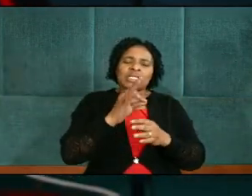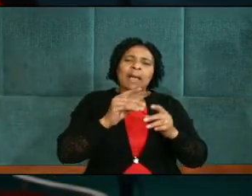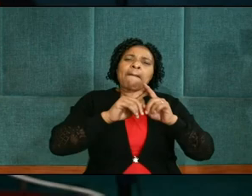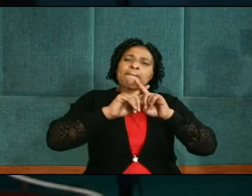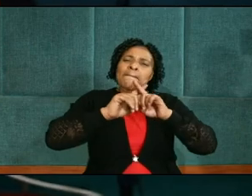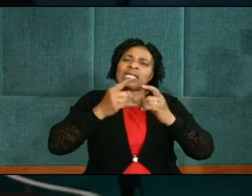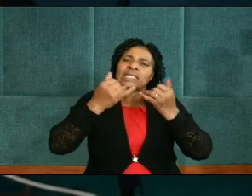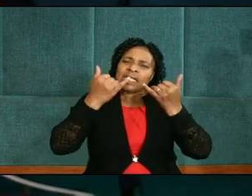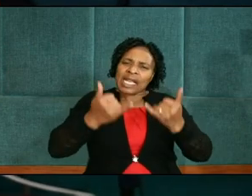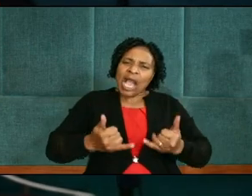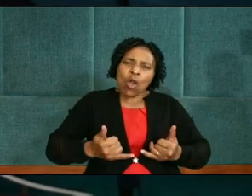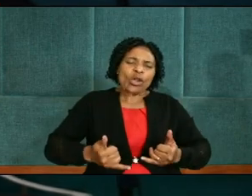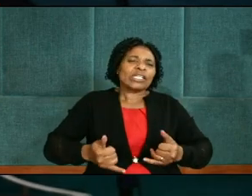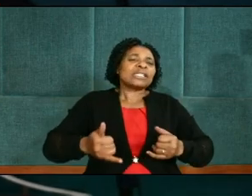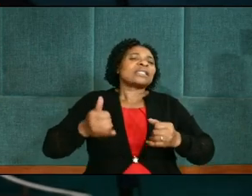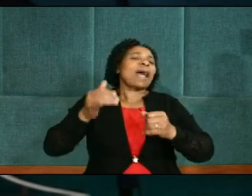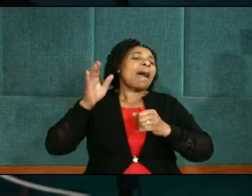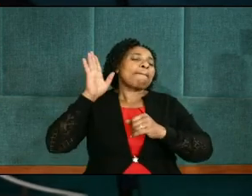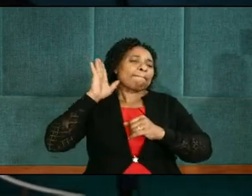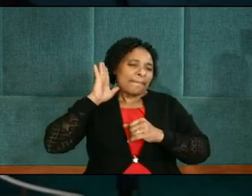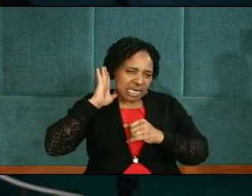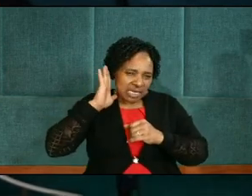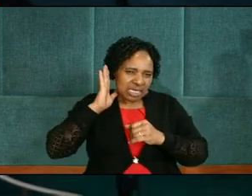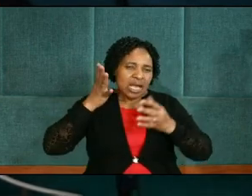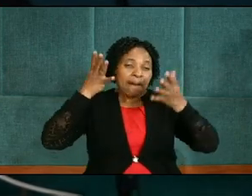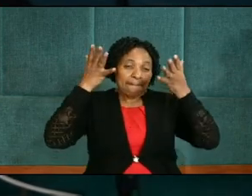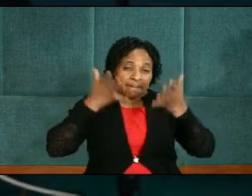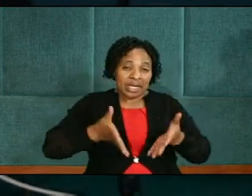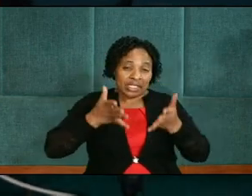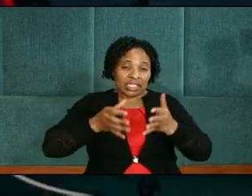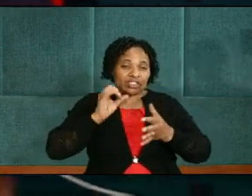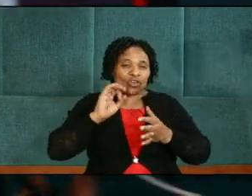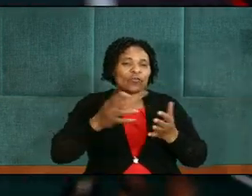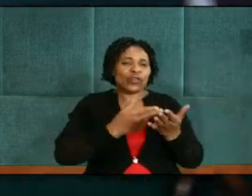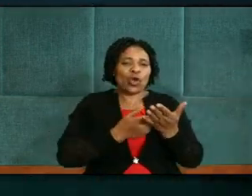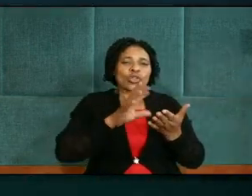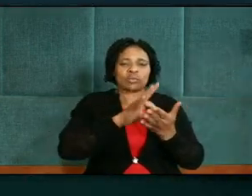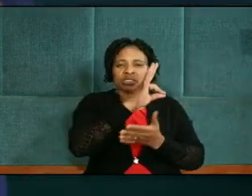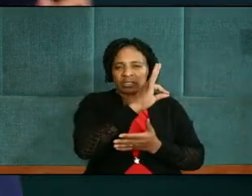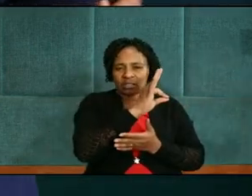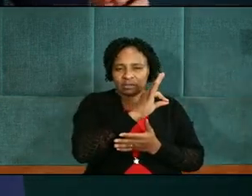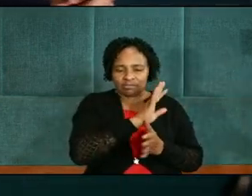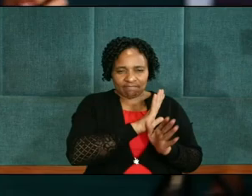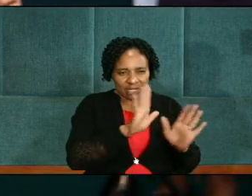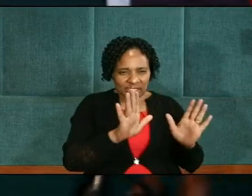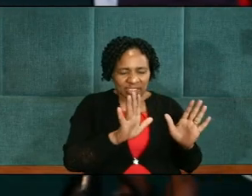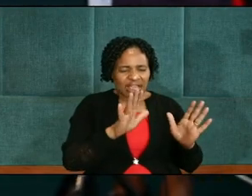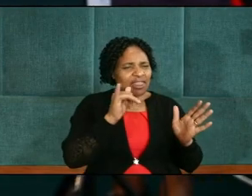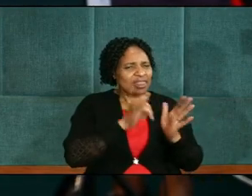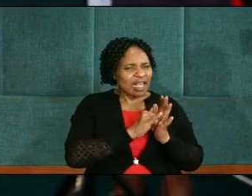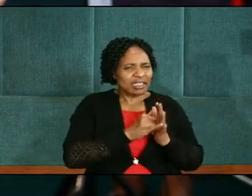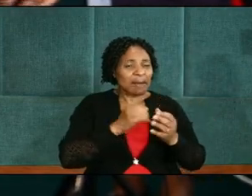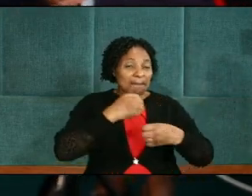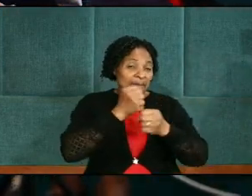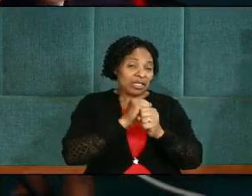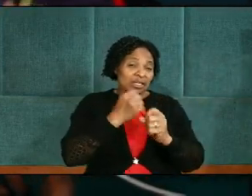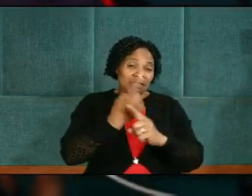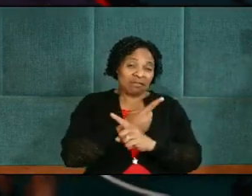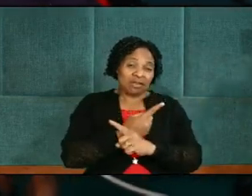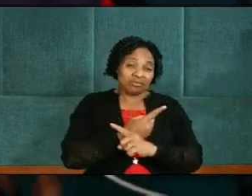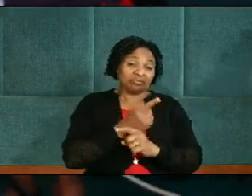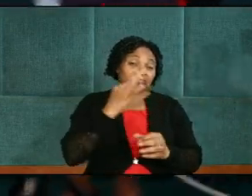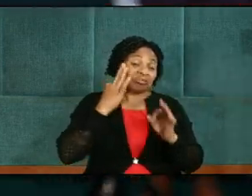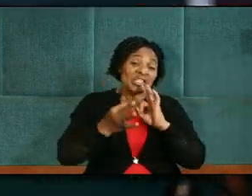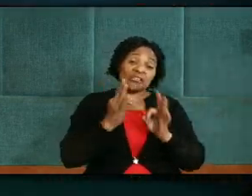a abiding presence of the Holy Ghost. That's make the difference. If we're going to make it to